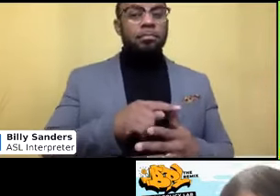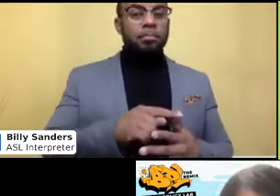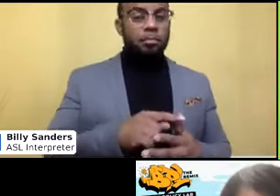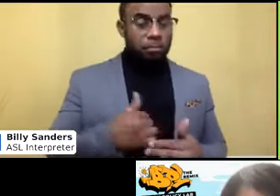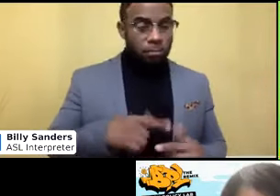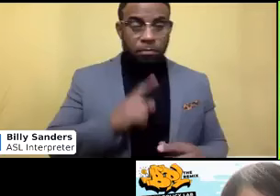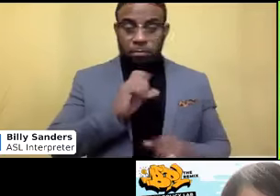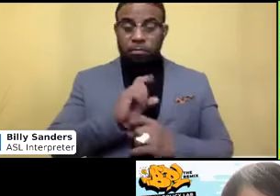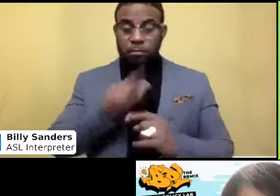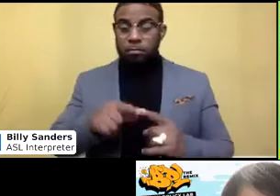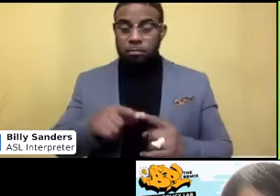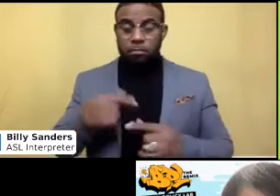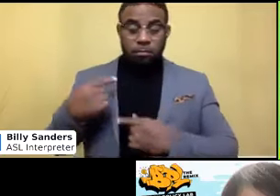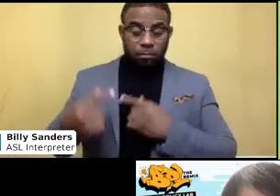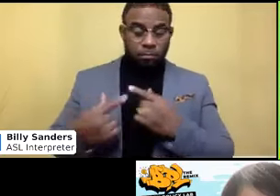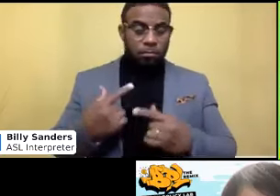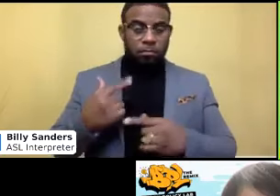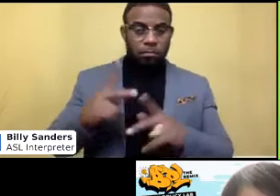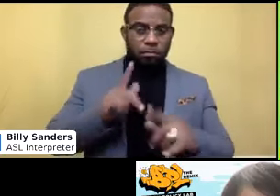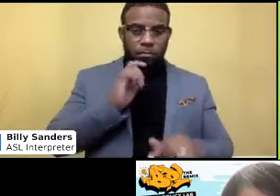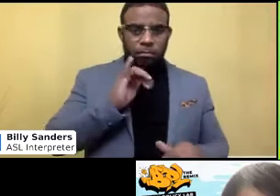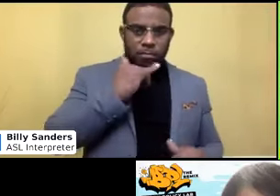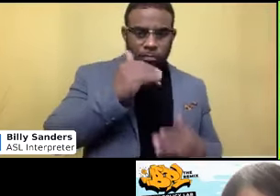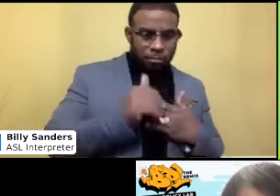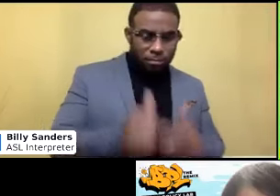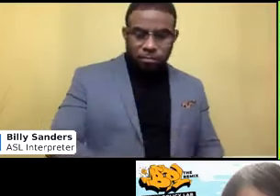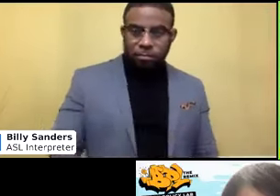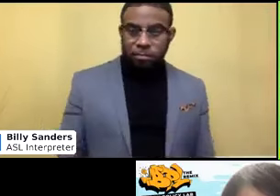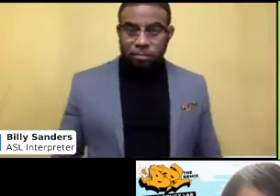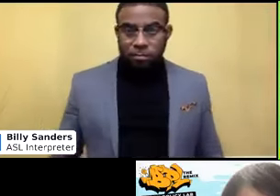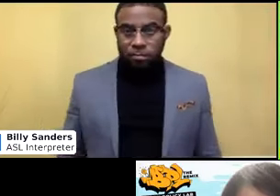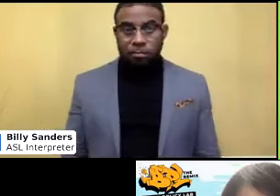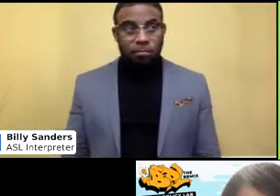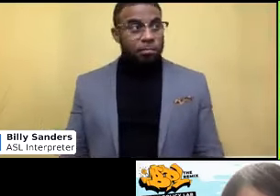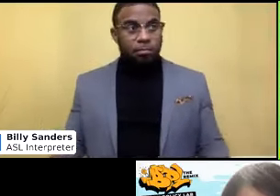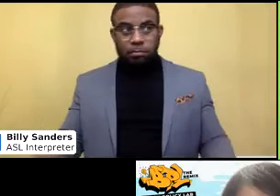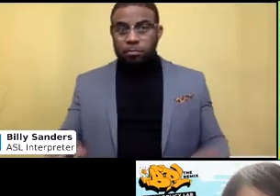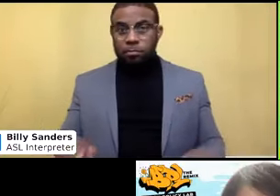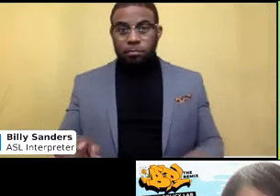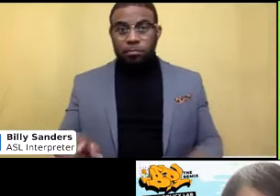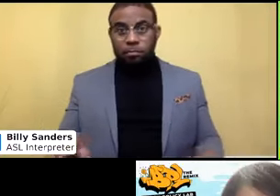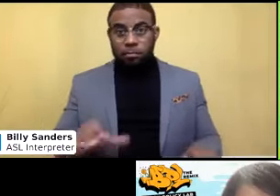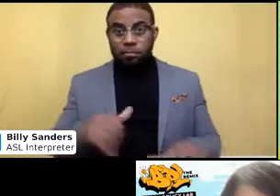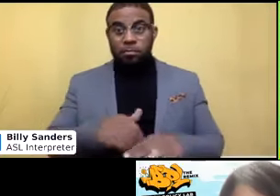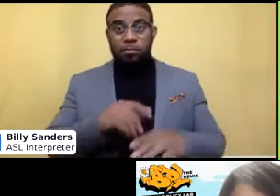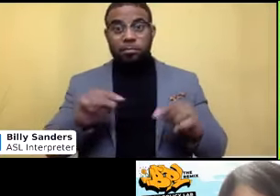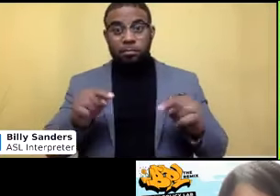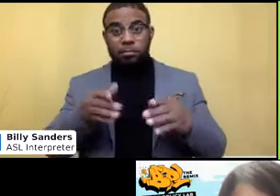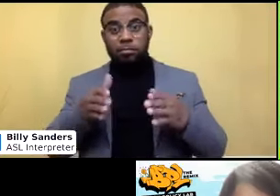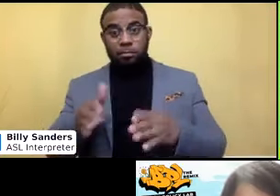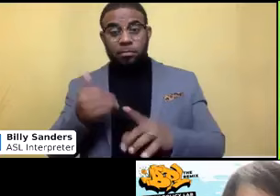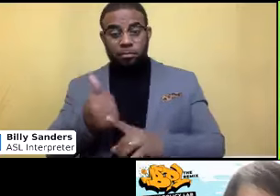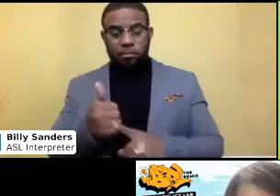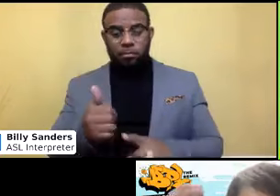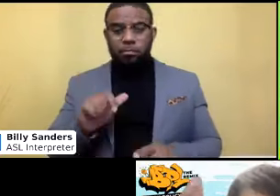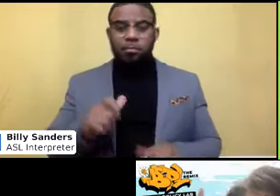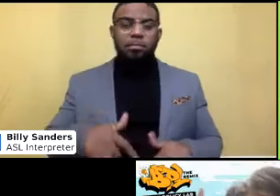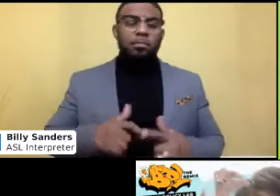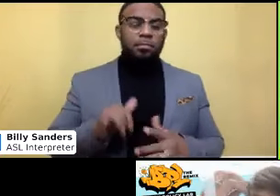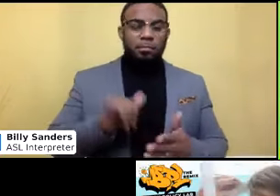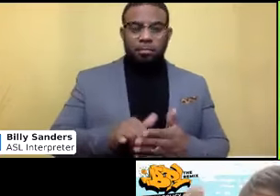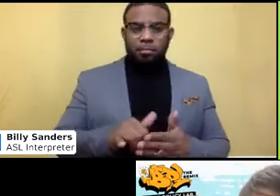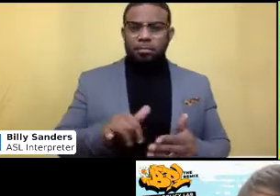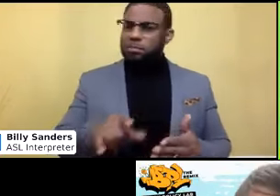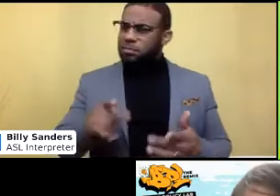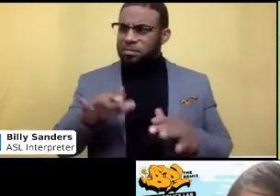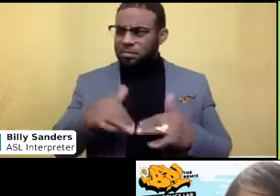we're really talking about generations of people who are misguided, right? And they're actually in harm's way themselves, having to live like that. This